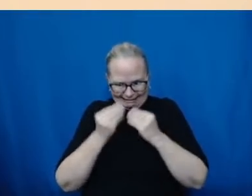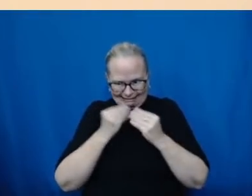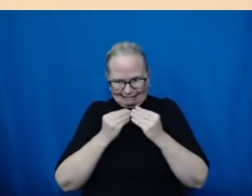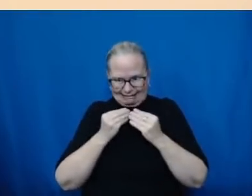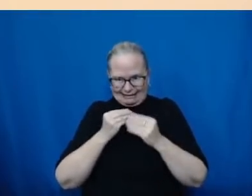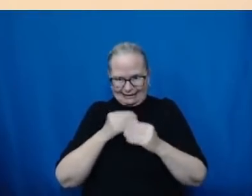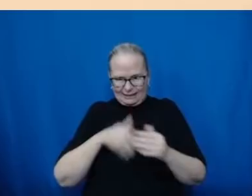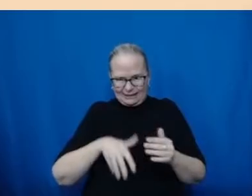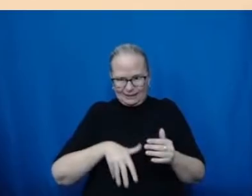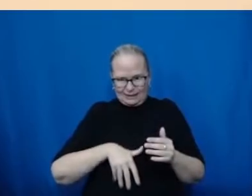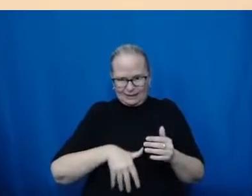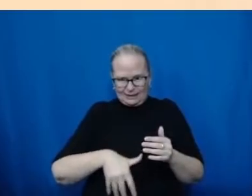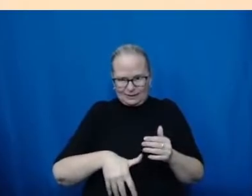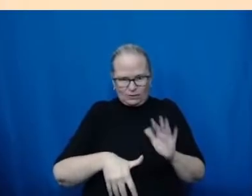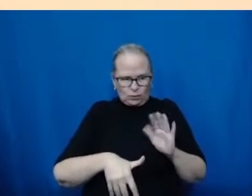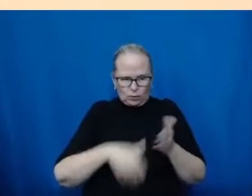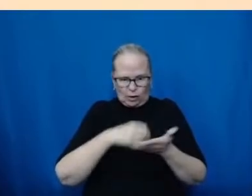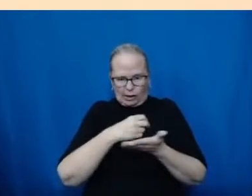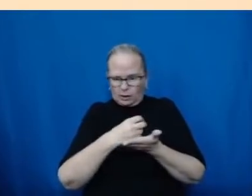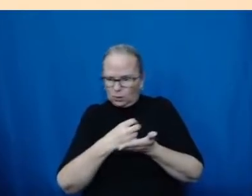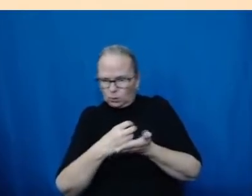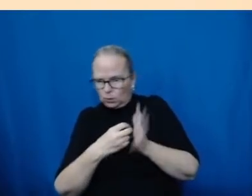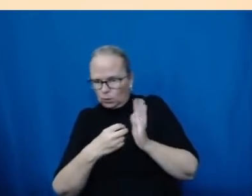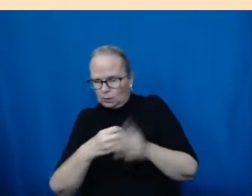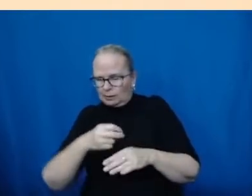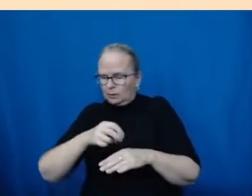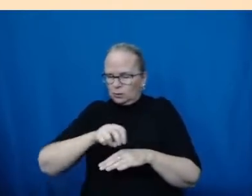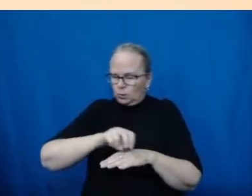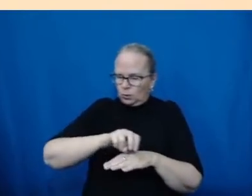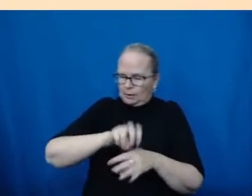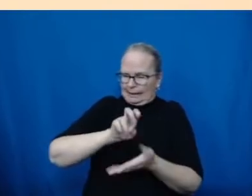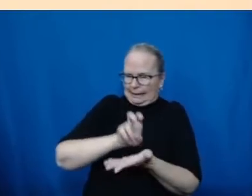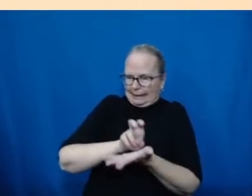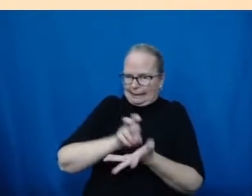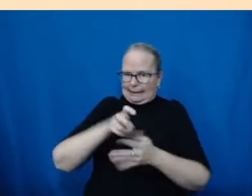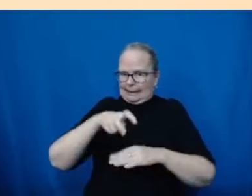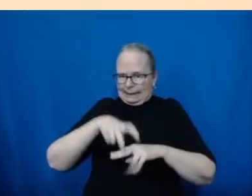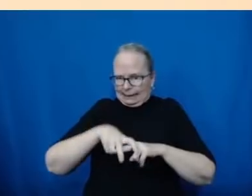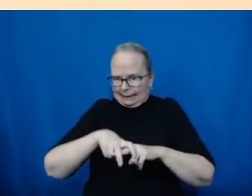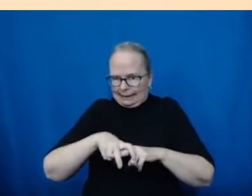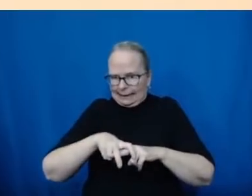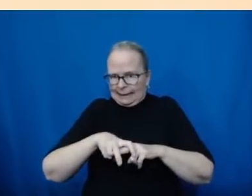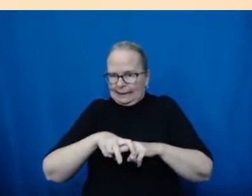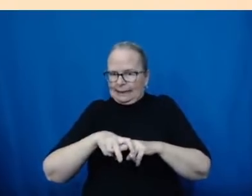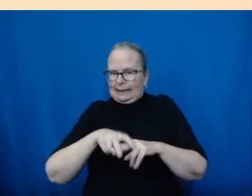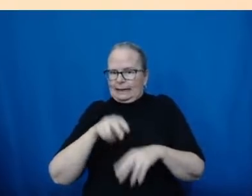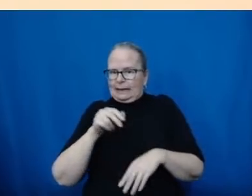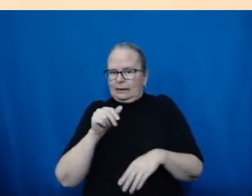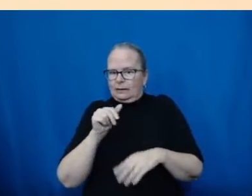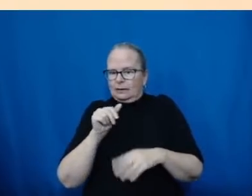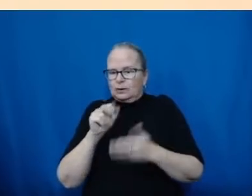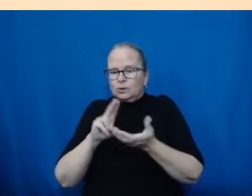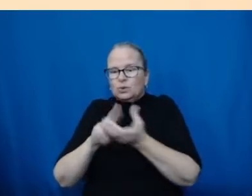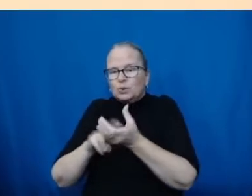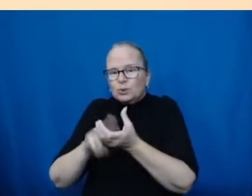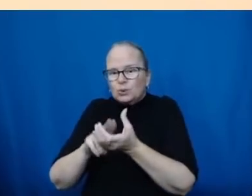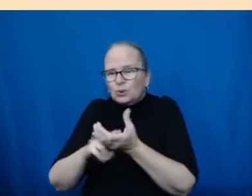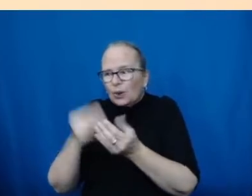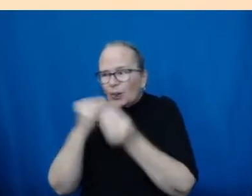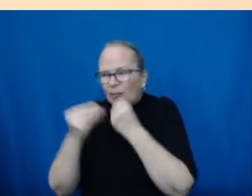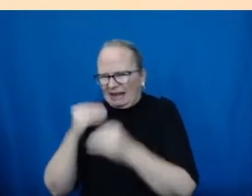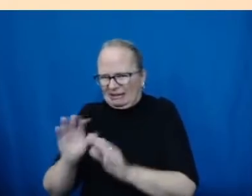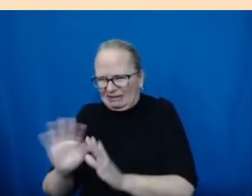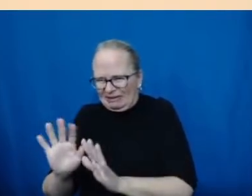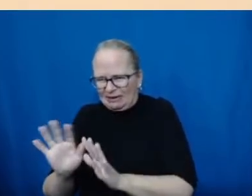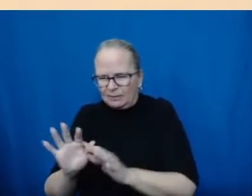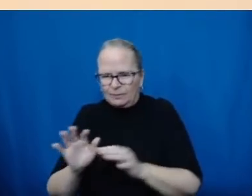you shouldn't eat sushi and soft cheese. So automatically, to protect the baby, a pregnant person is automatically going